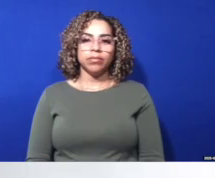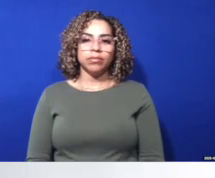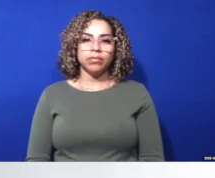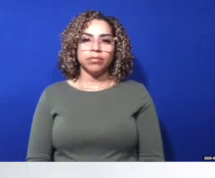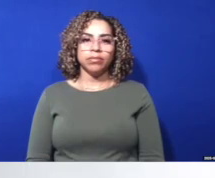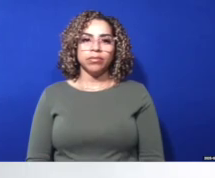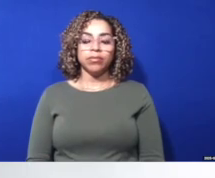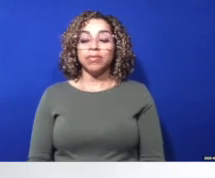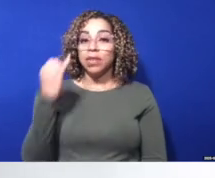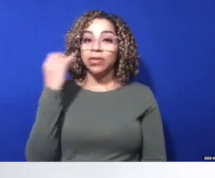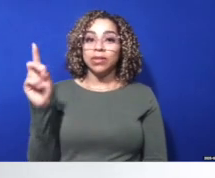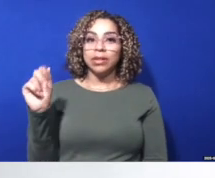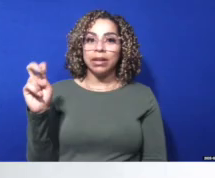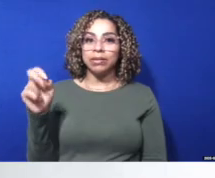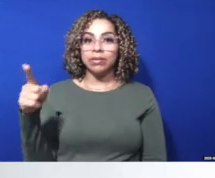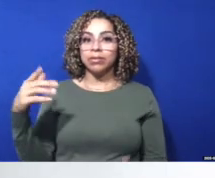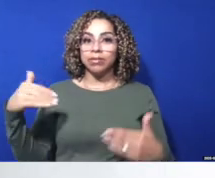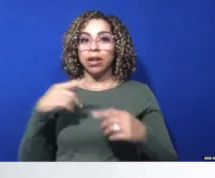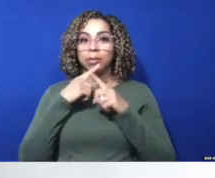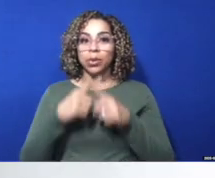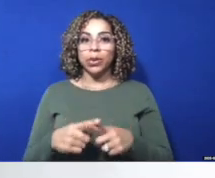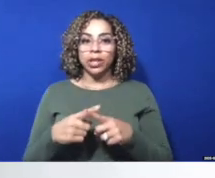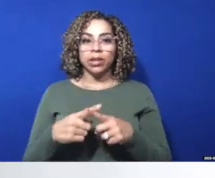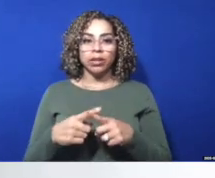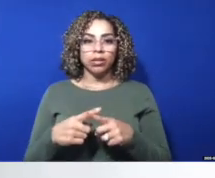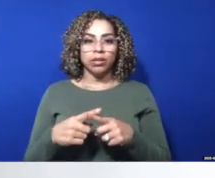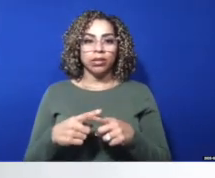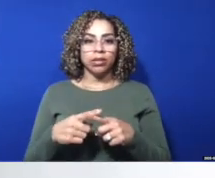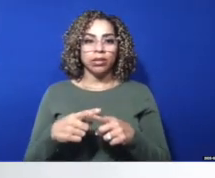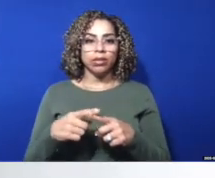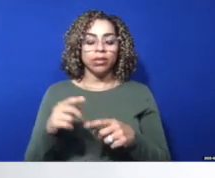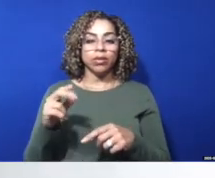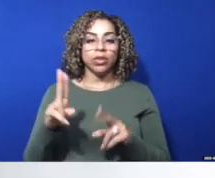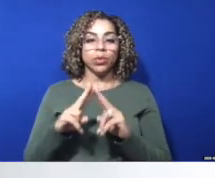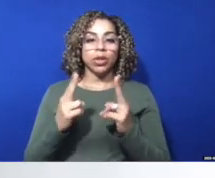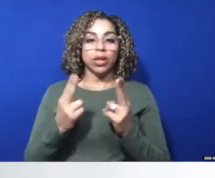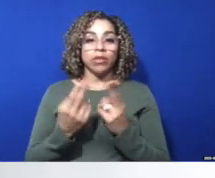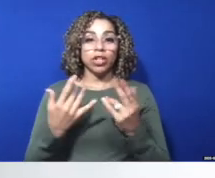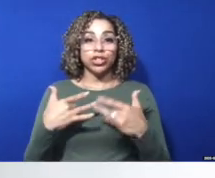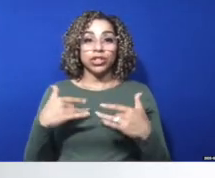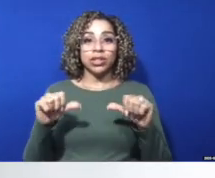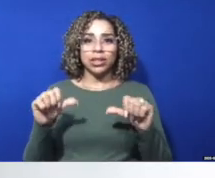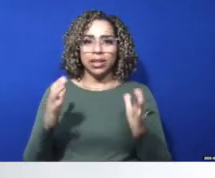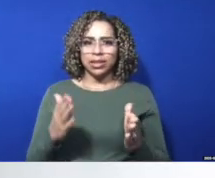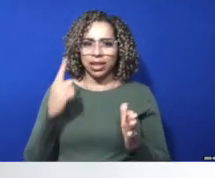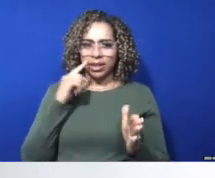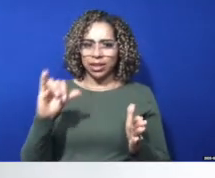And in case Dave's not unmuted, Union of Concerned Scientists, I believe, is the association that you are representing.